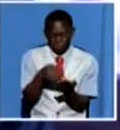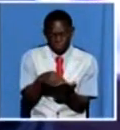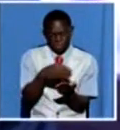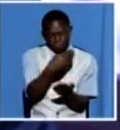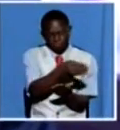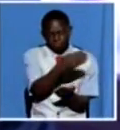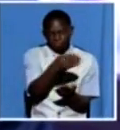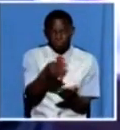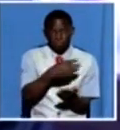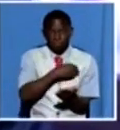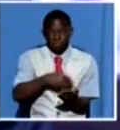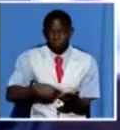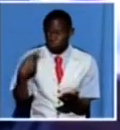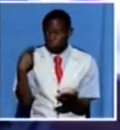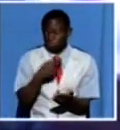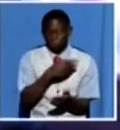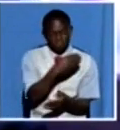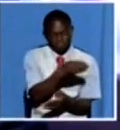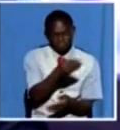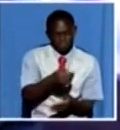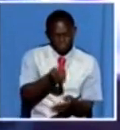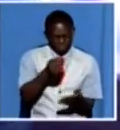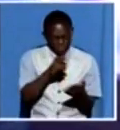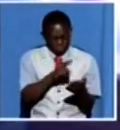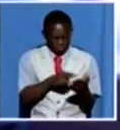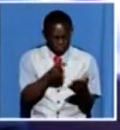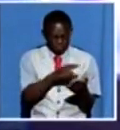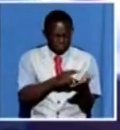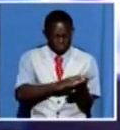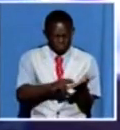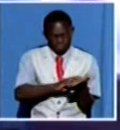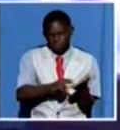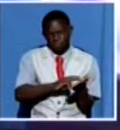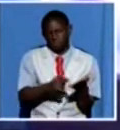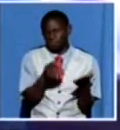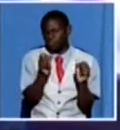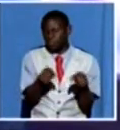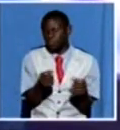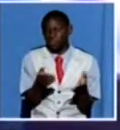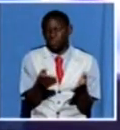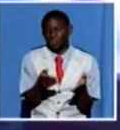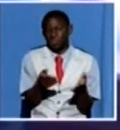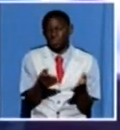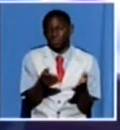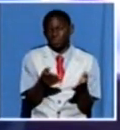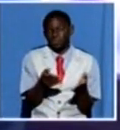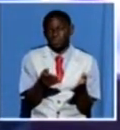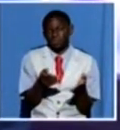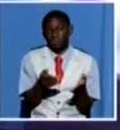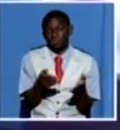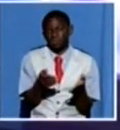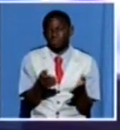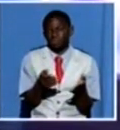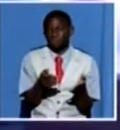have access and interrogate. And I think that's why even His Excellency the President has complained against the